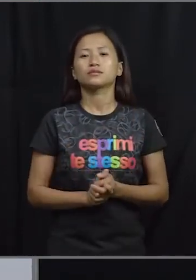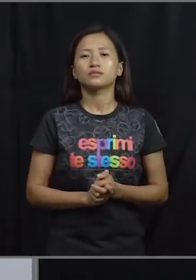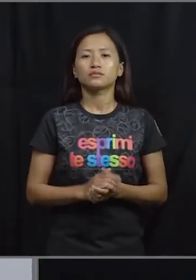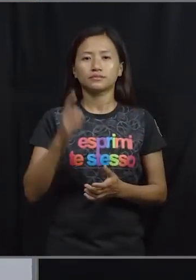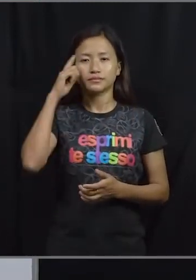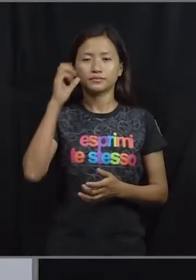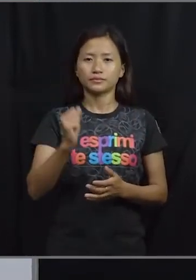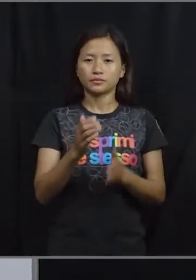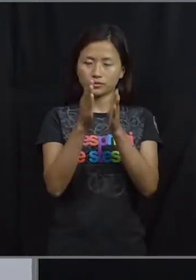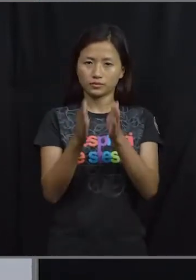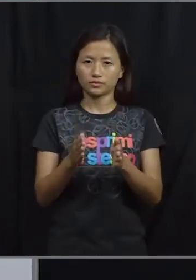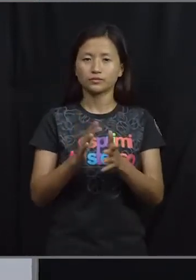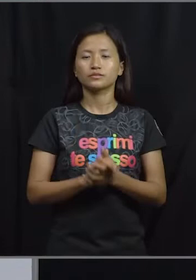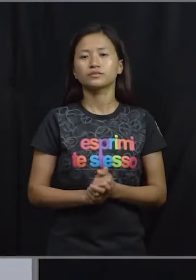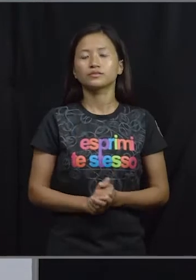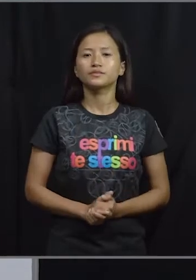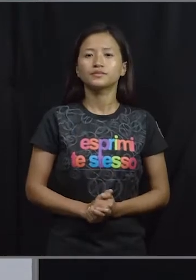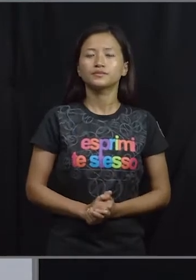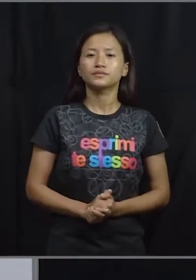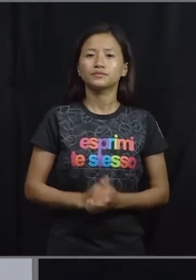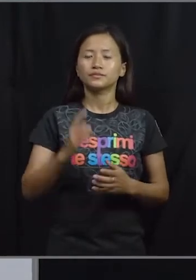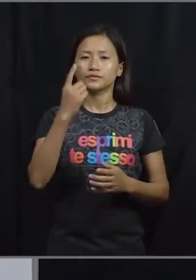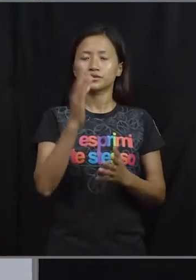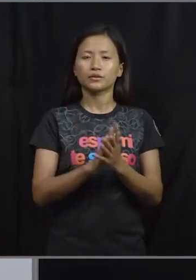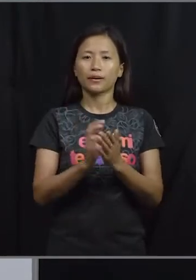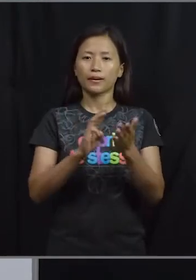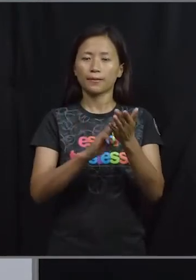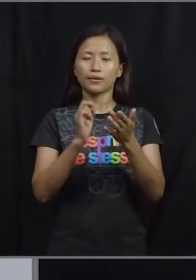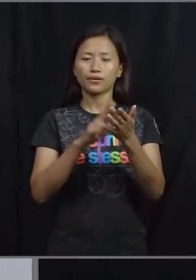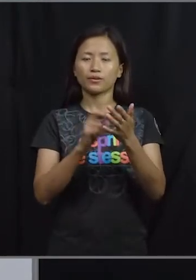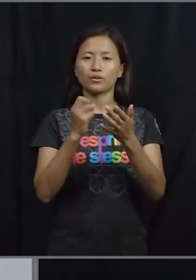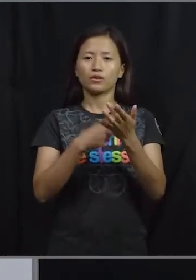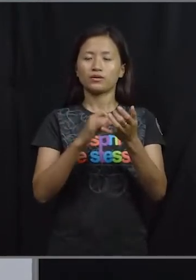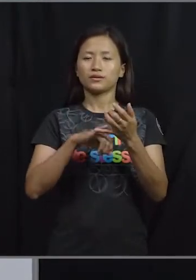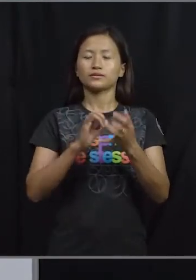Please remember this order. First of all, minors.